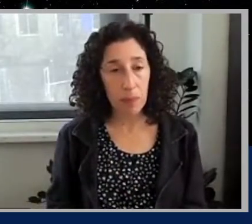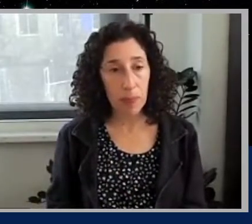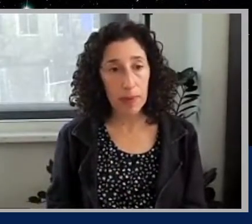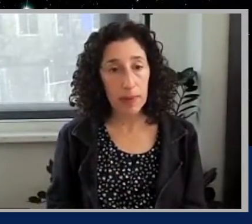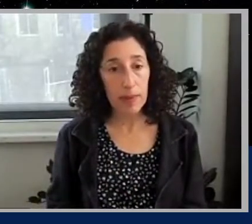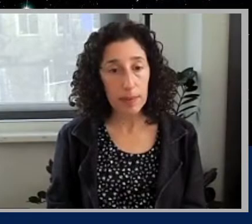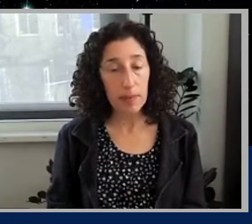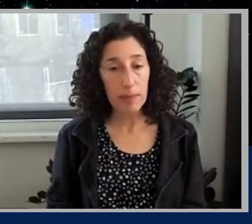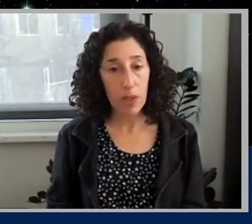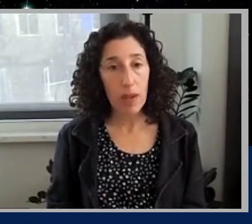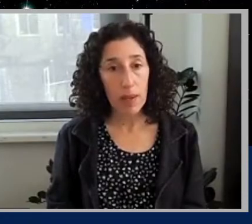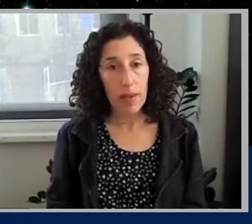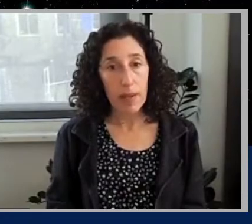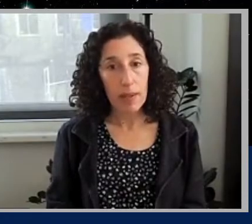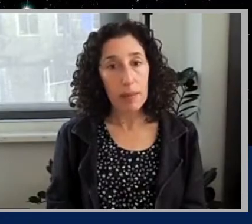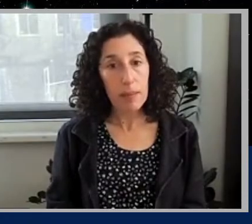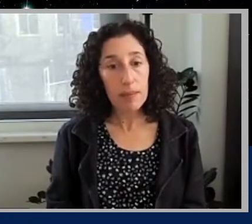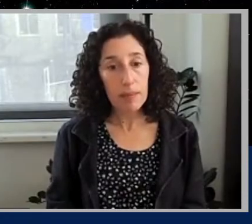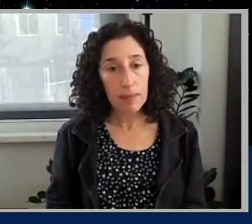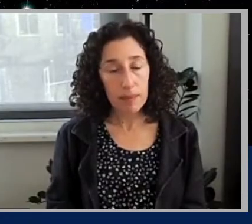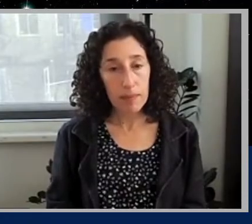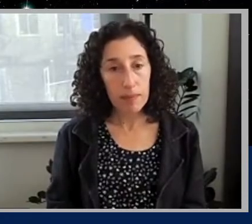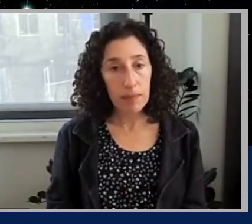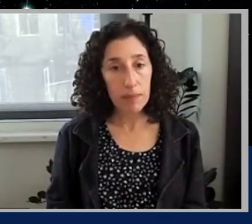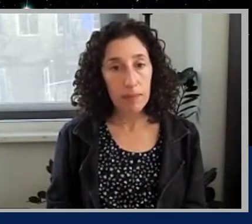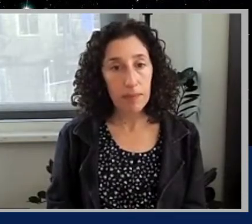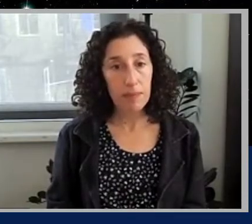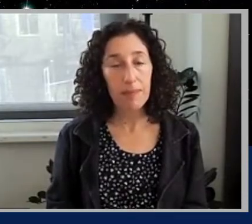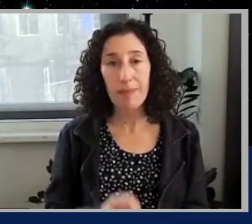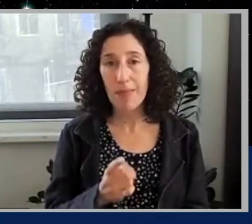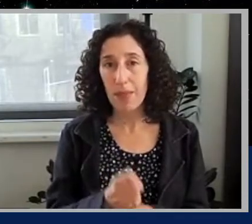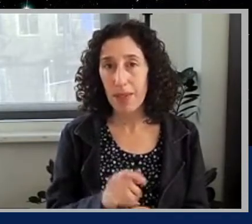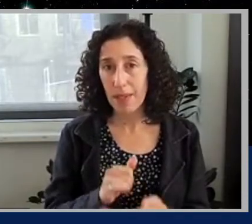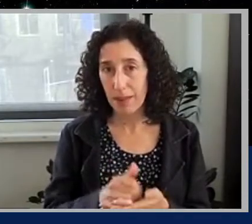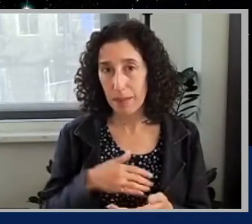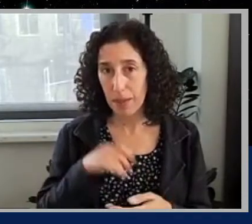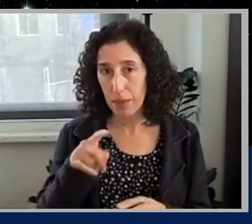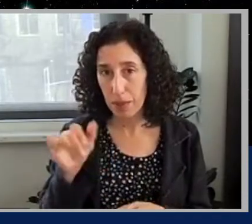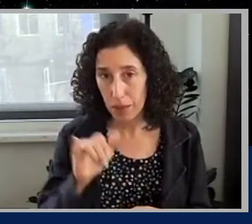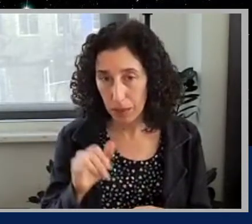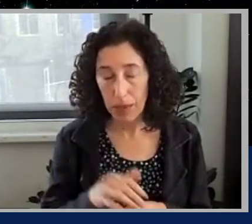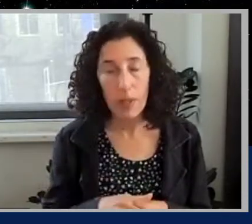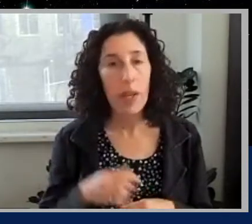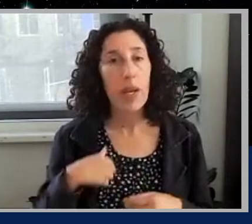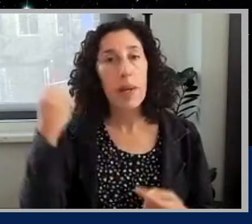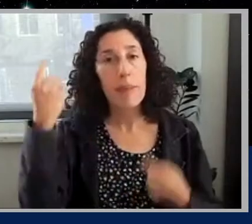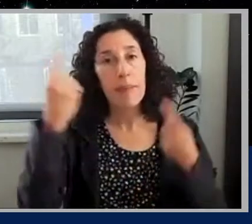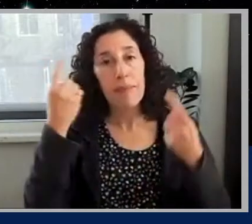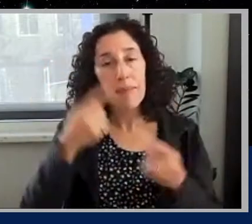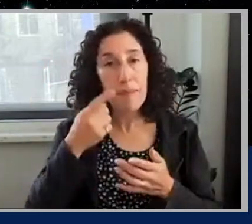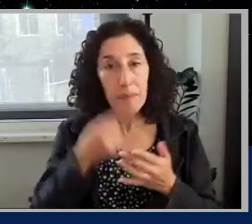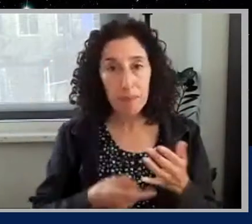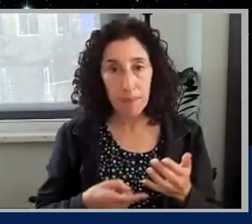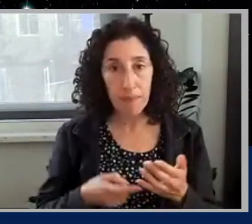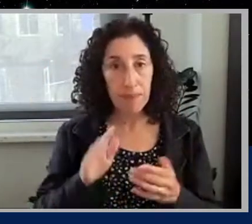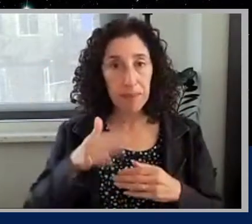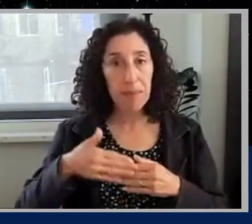what's sort of the active front or multiple fronts that you're really working on now, or that you're looking to work on